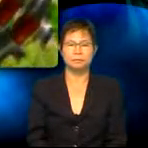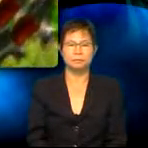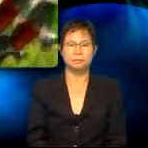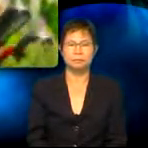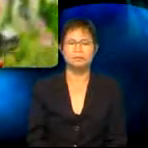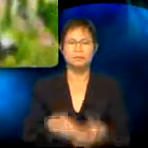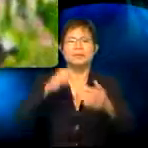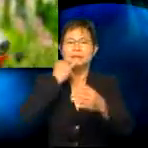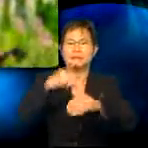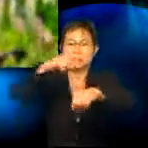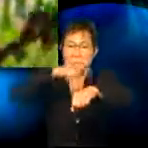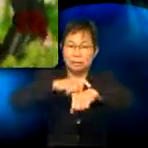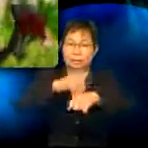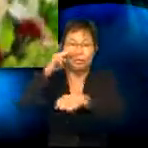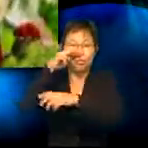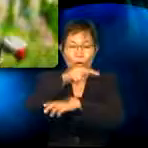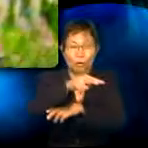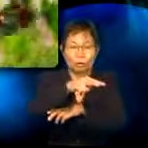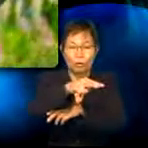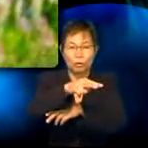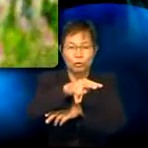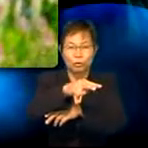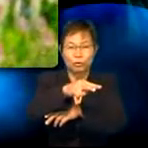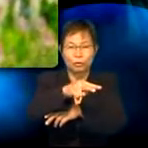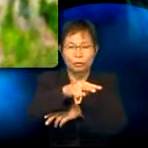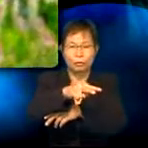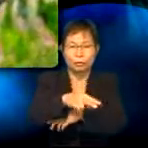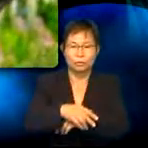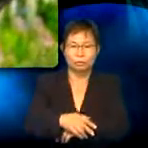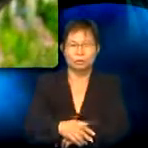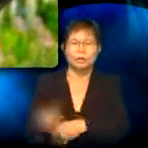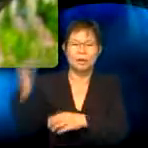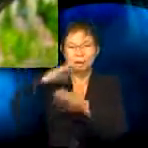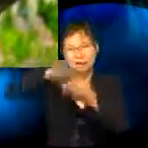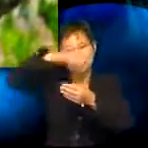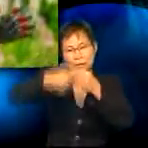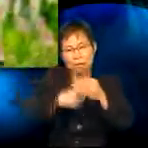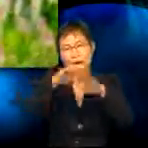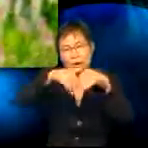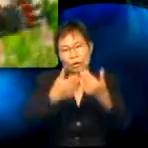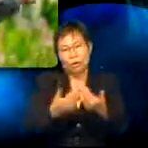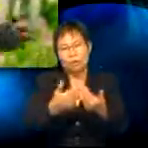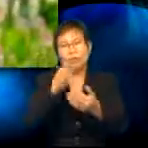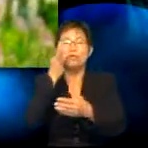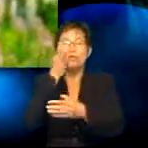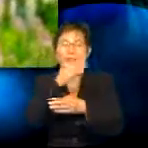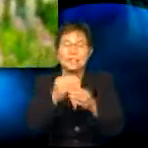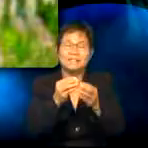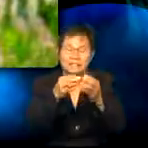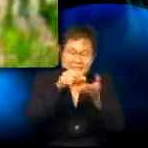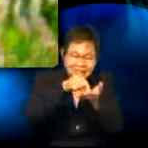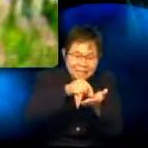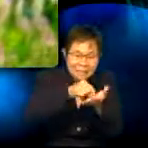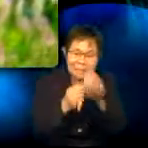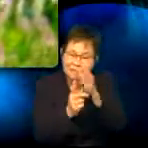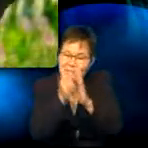It's time to look at fruits and seeds. Let's learn about how fruits and seeds develop